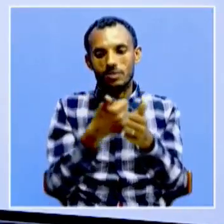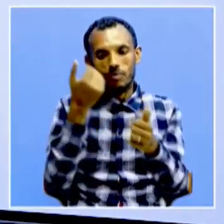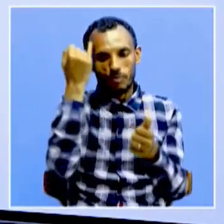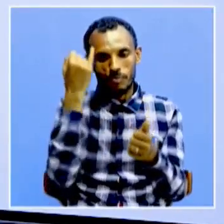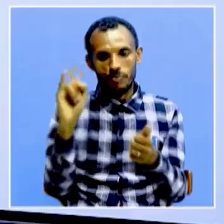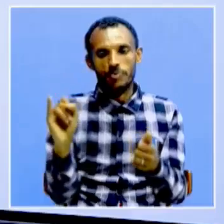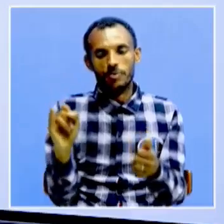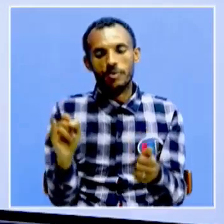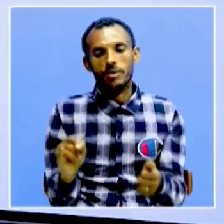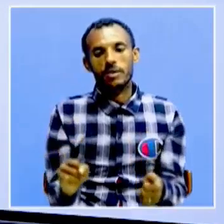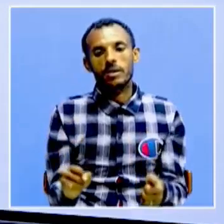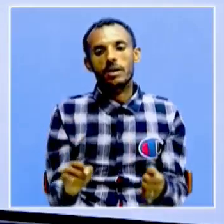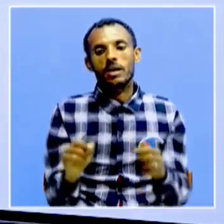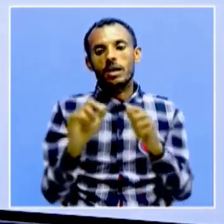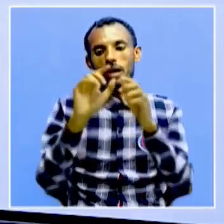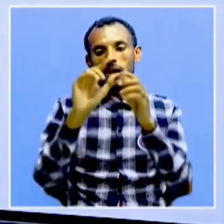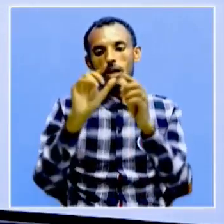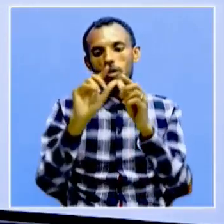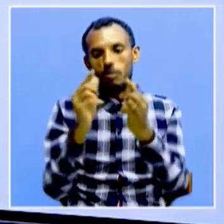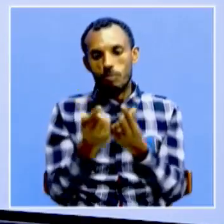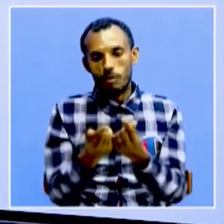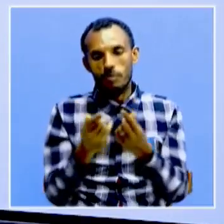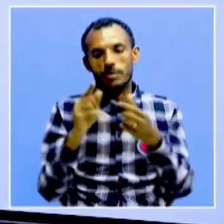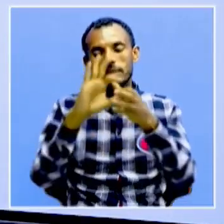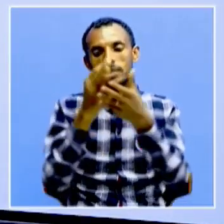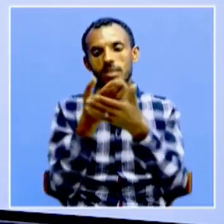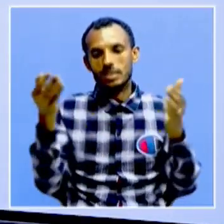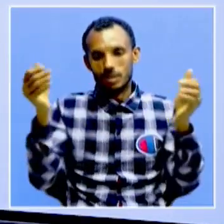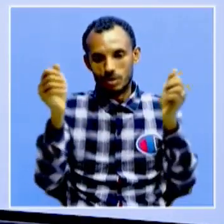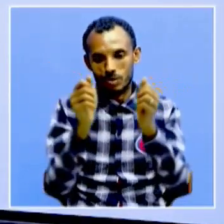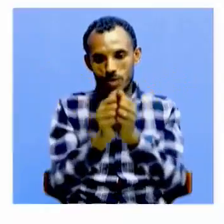to have a group of sentences with